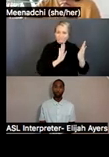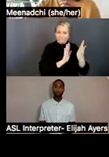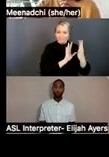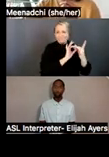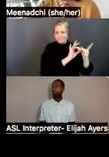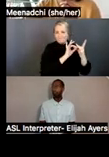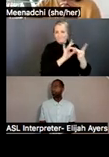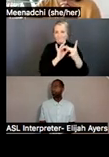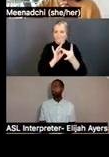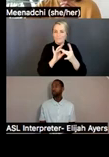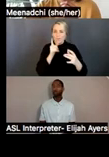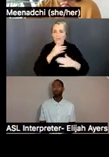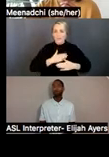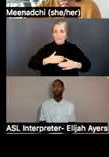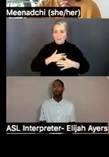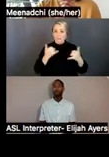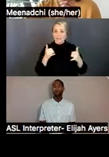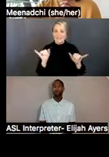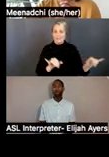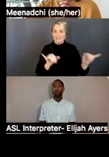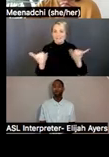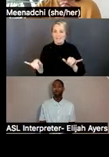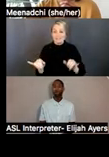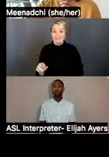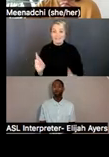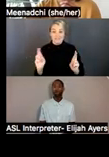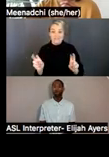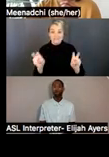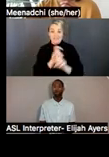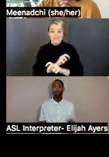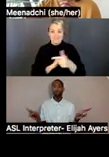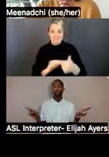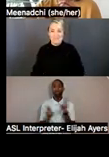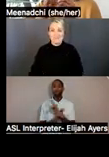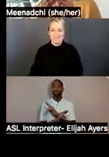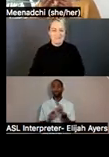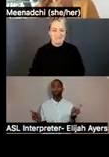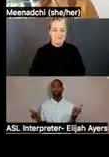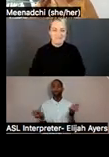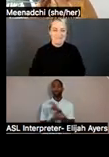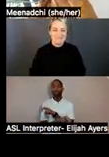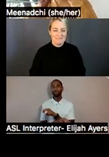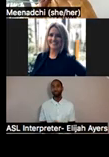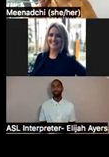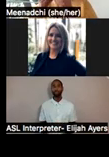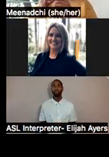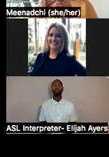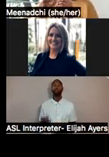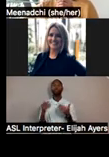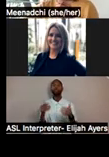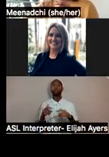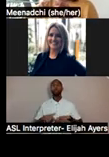playing in a very similar way? I'm going to pause